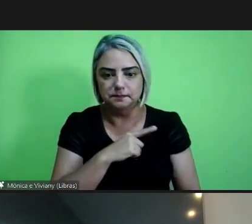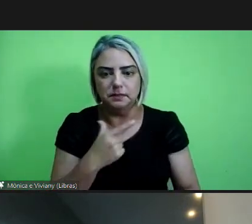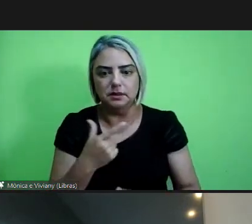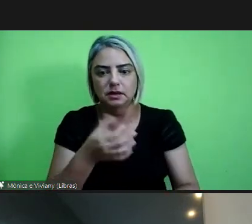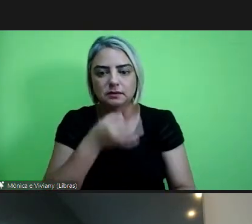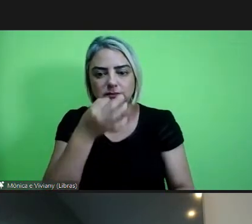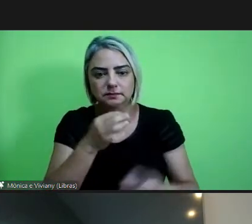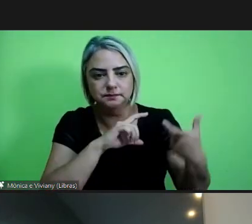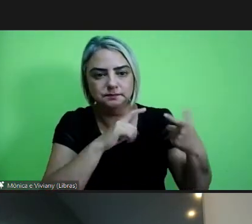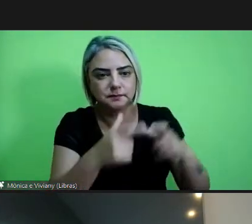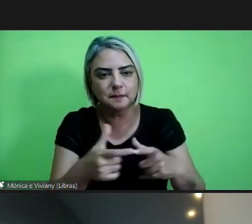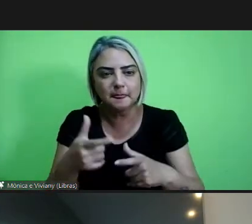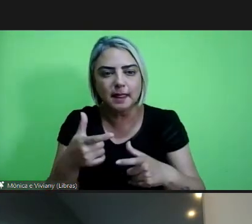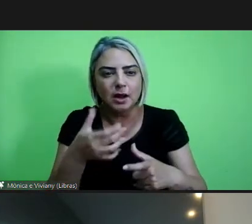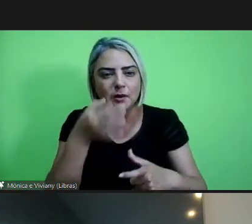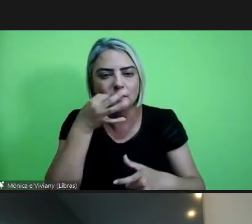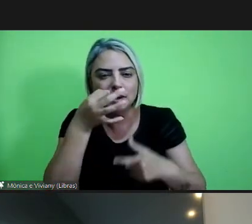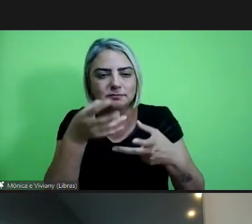And there is also,